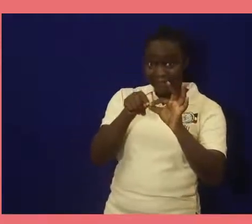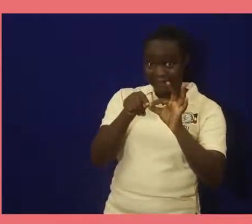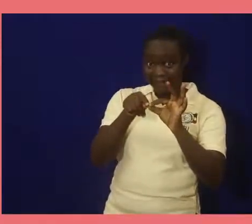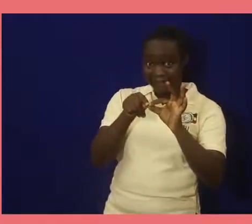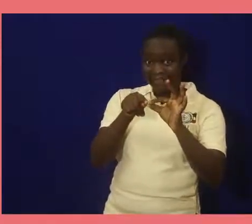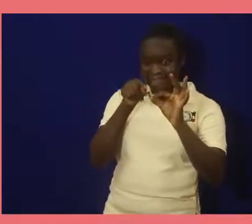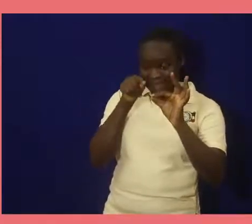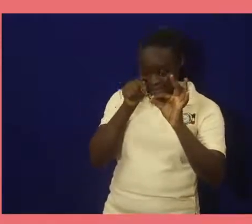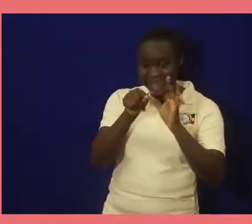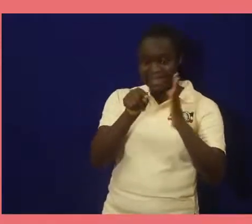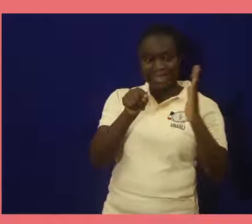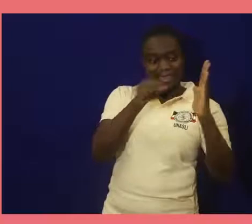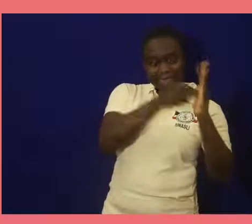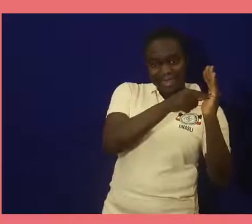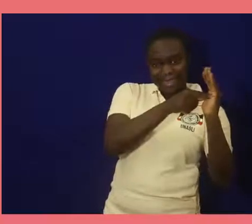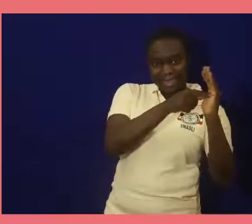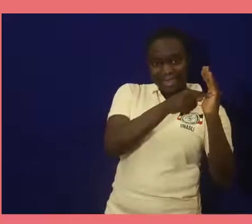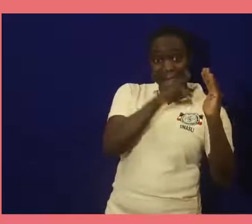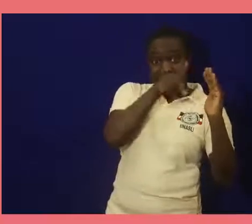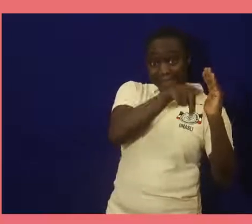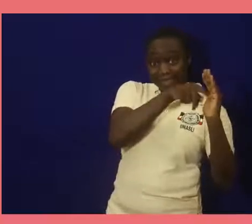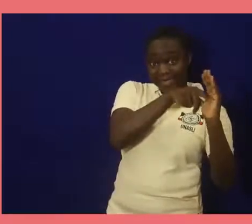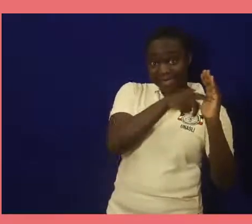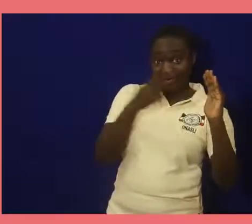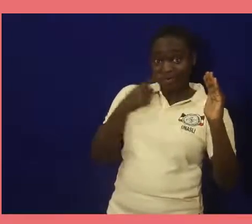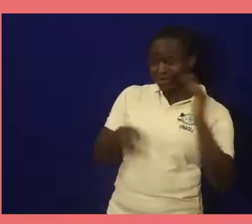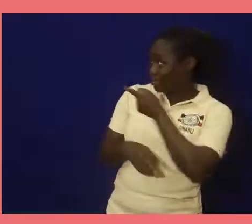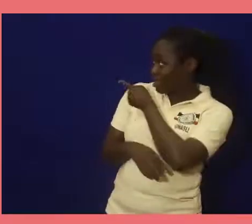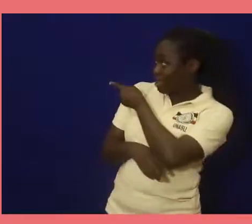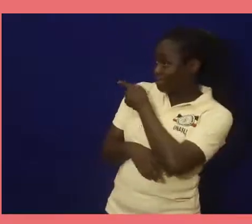Do you see P?